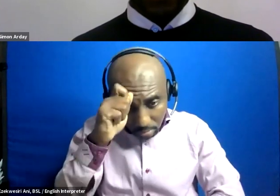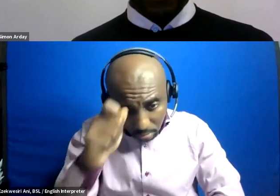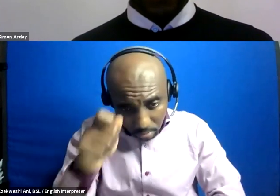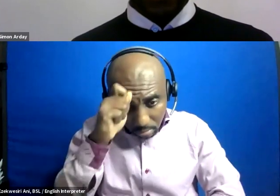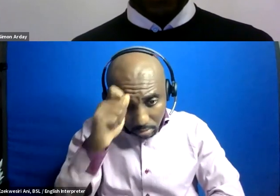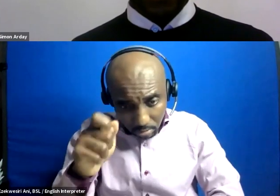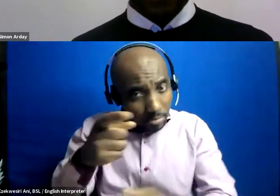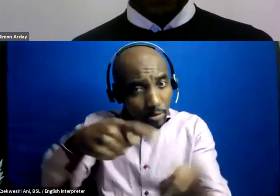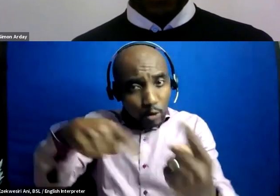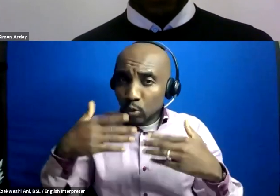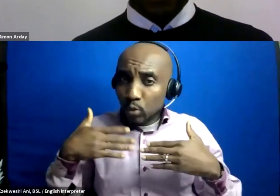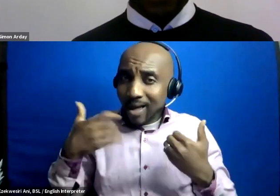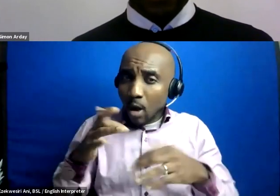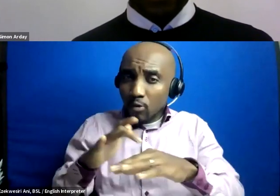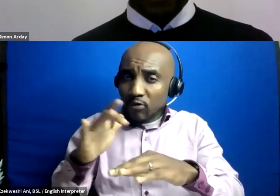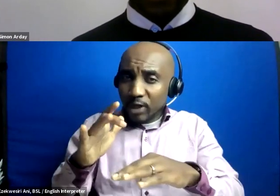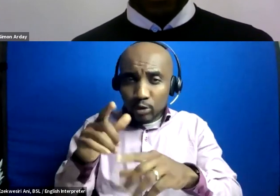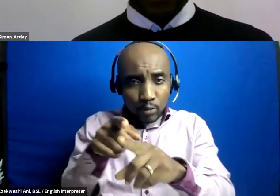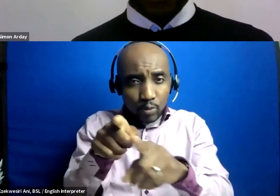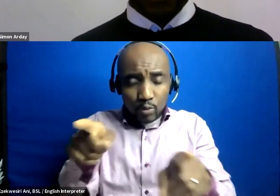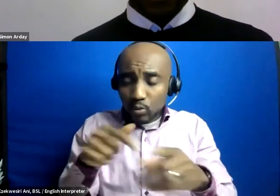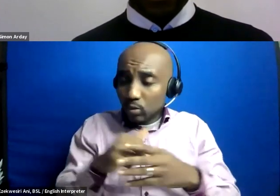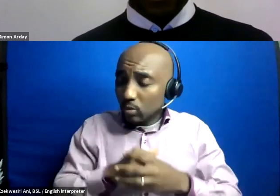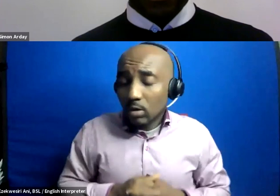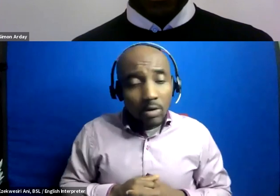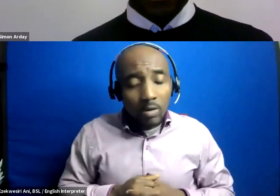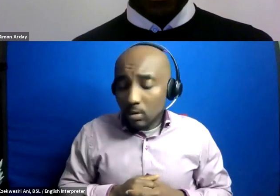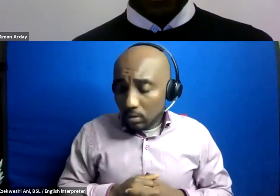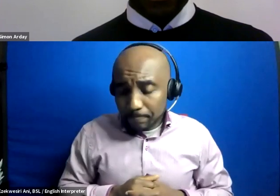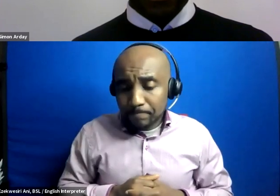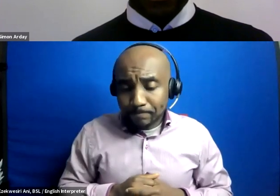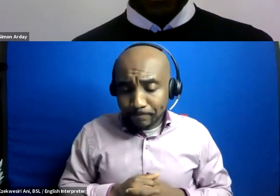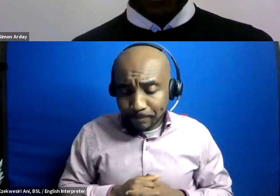it's just wonderful to know that, you know,